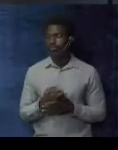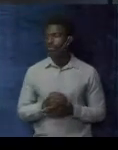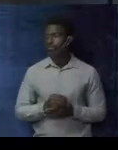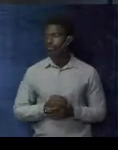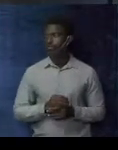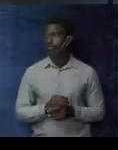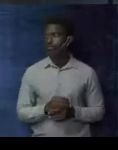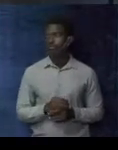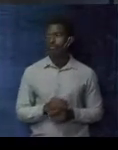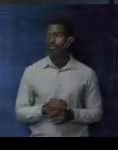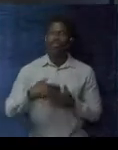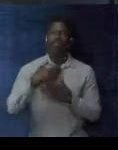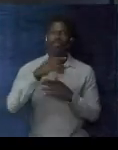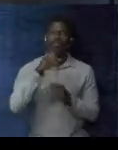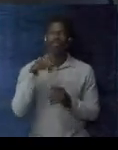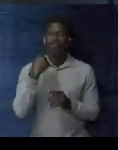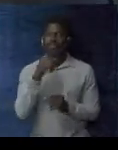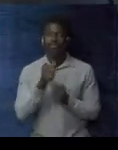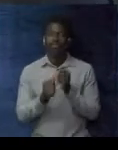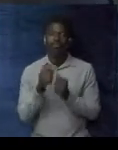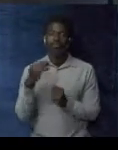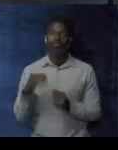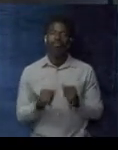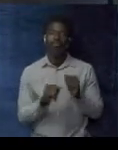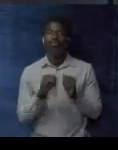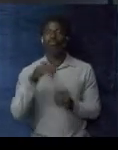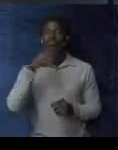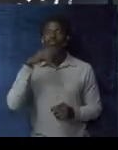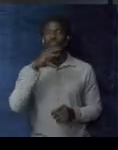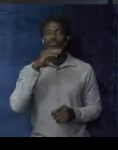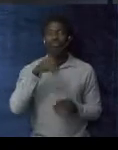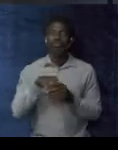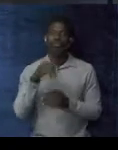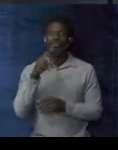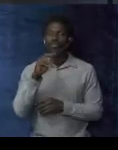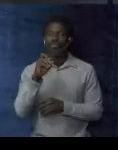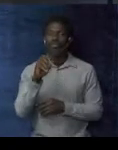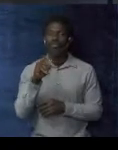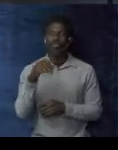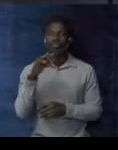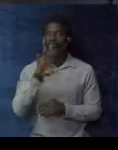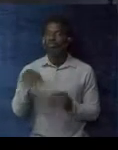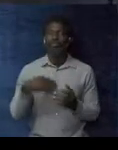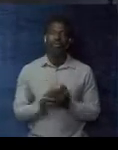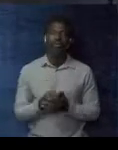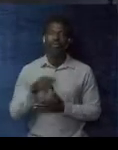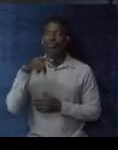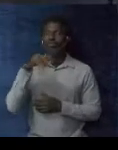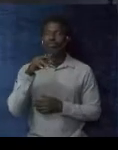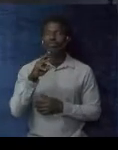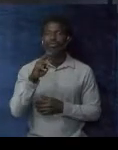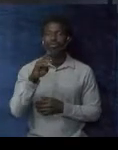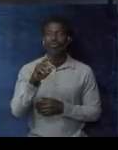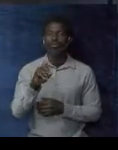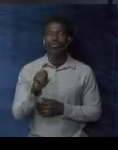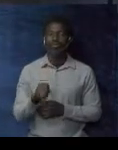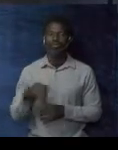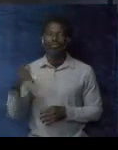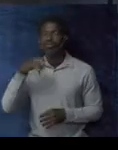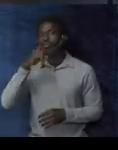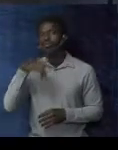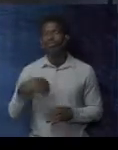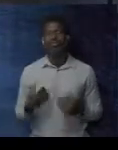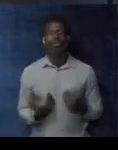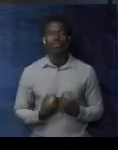amazing. So the next question says, which of the following must be in the net of all pyramids?